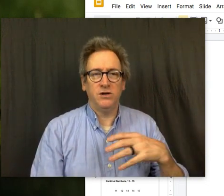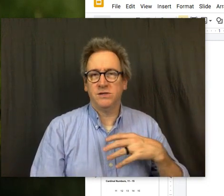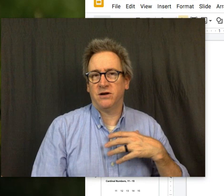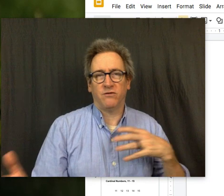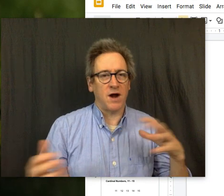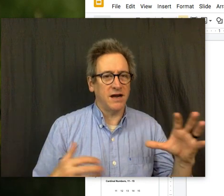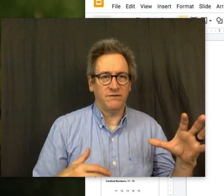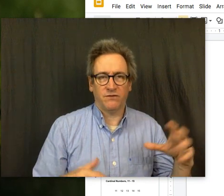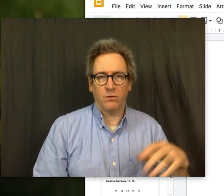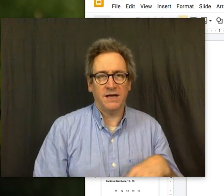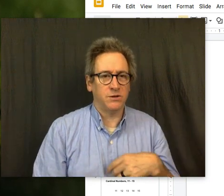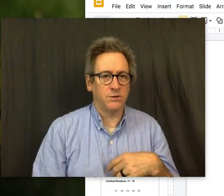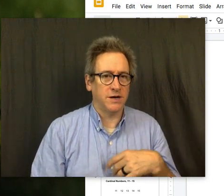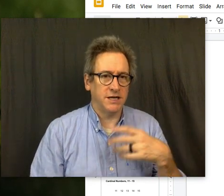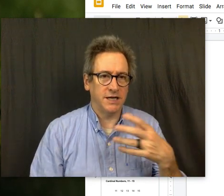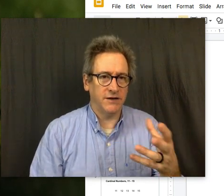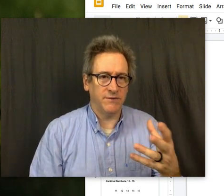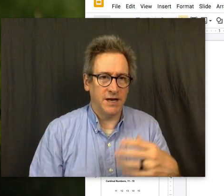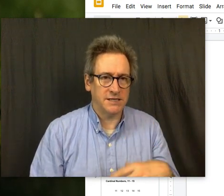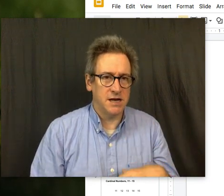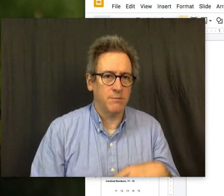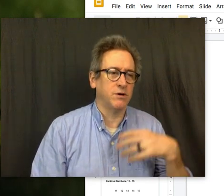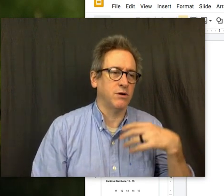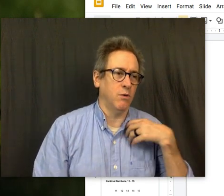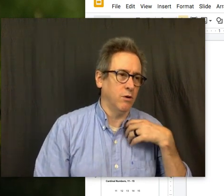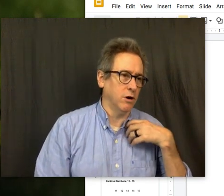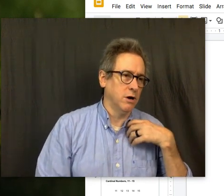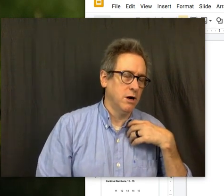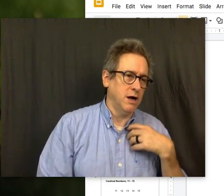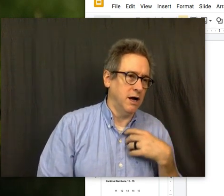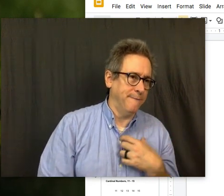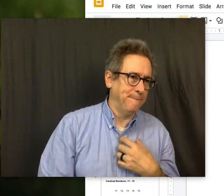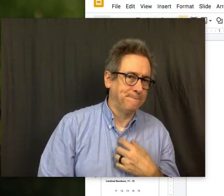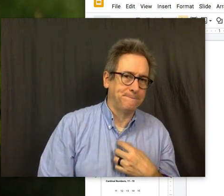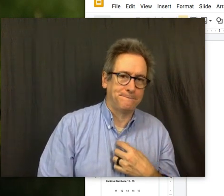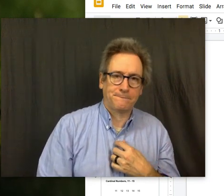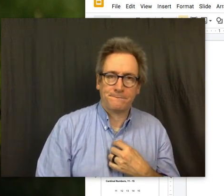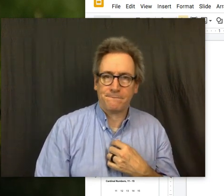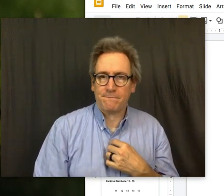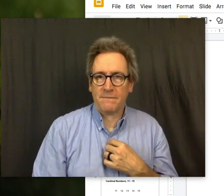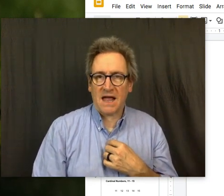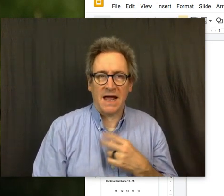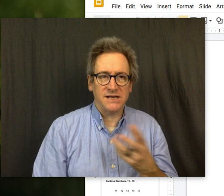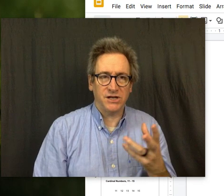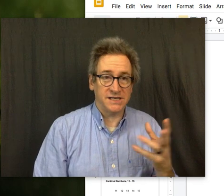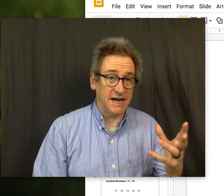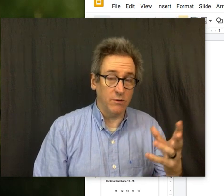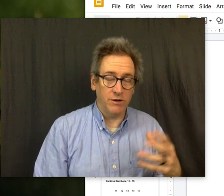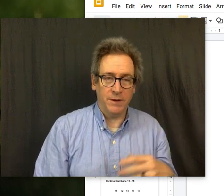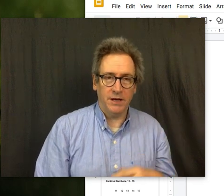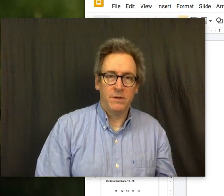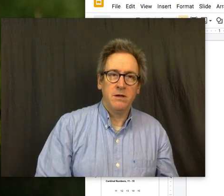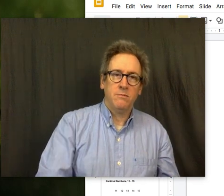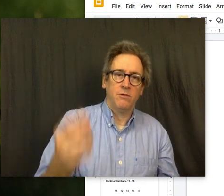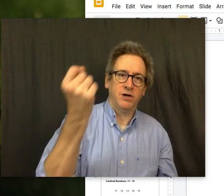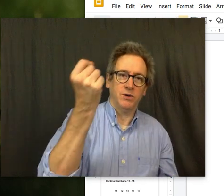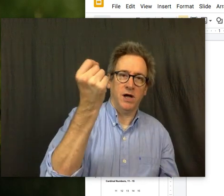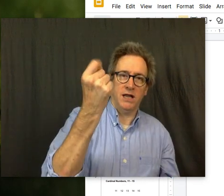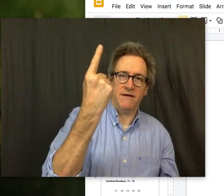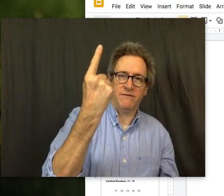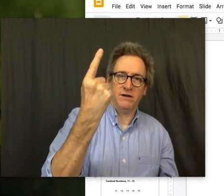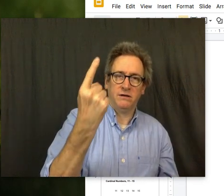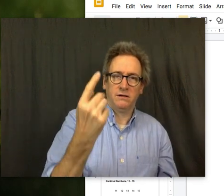we can use it a variety of different ways. Either I tell you to give me the next number, or I ask you to sign it with me, where I